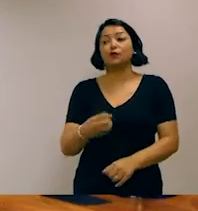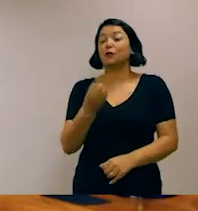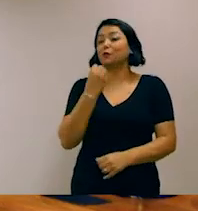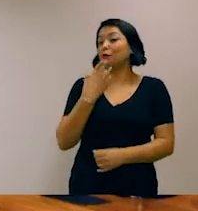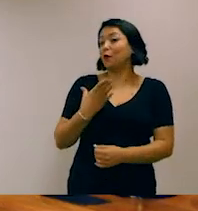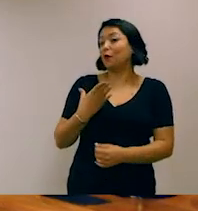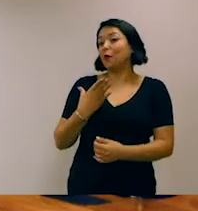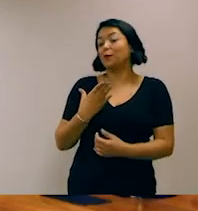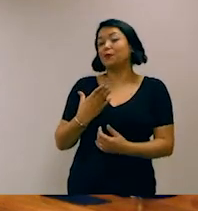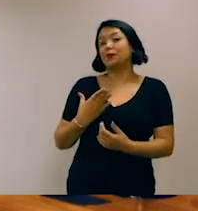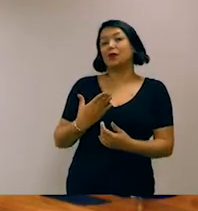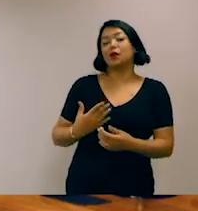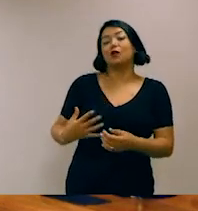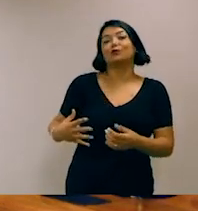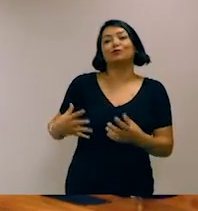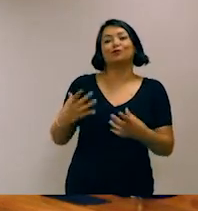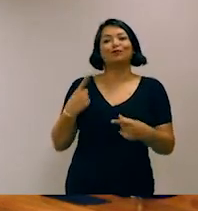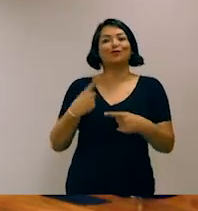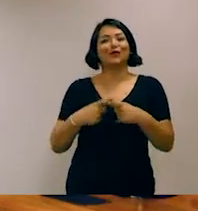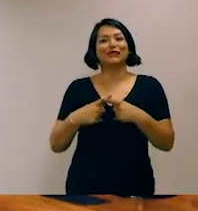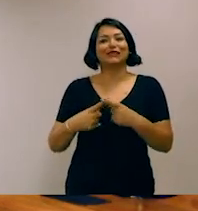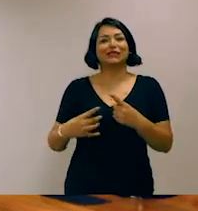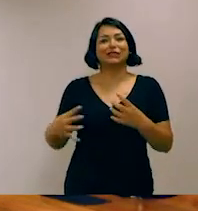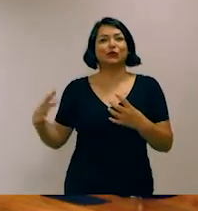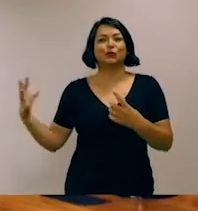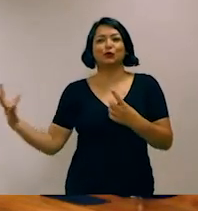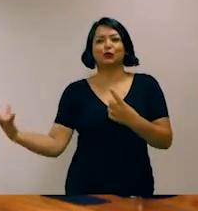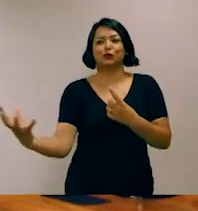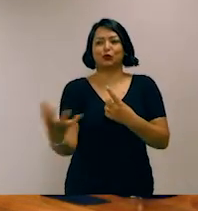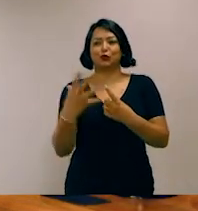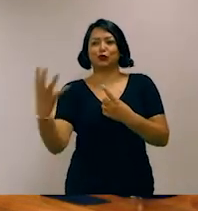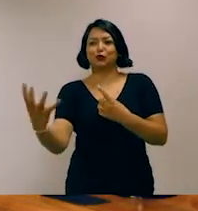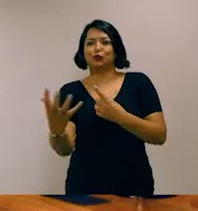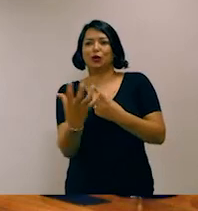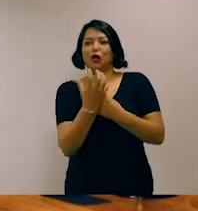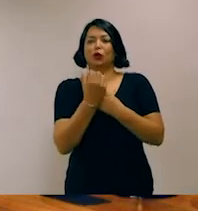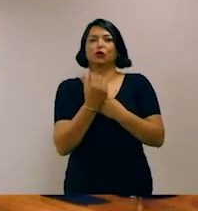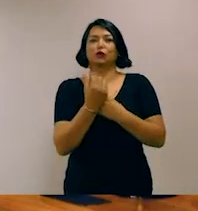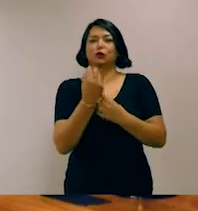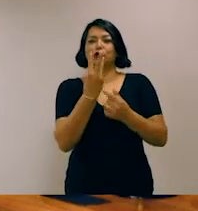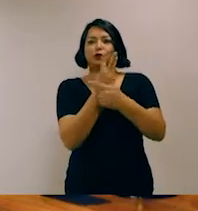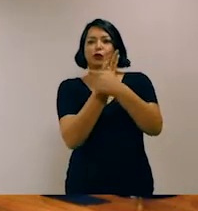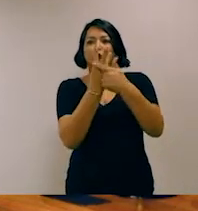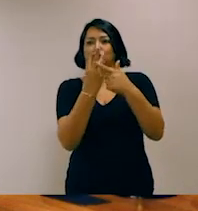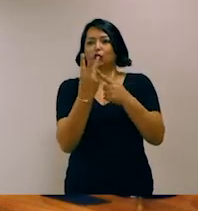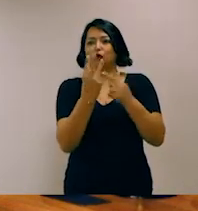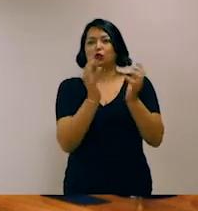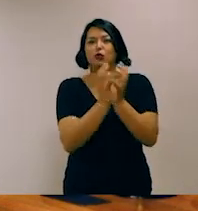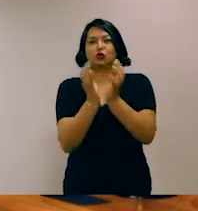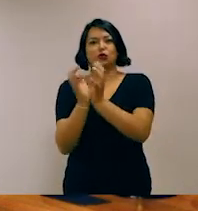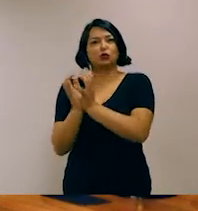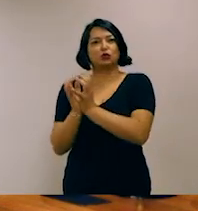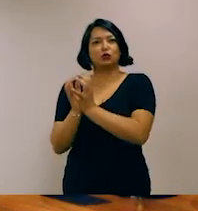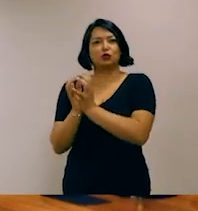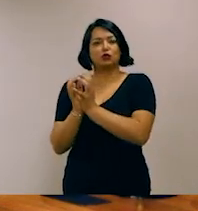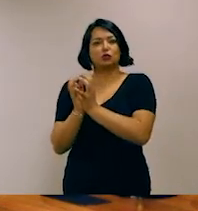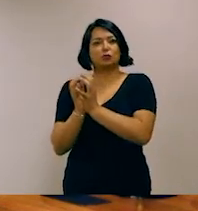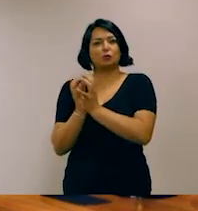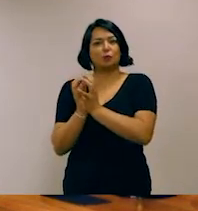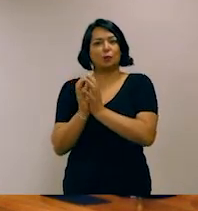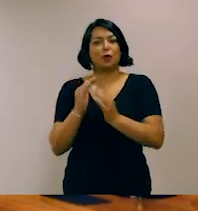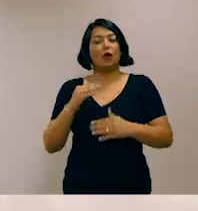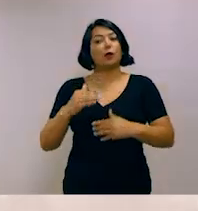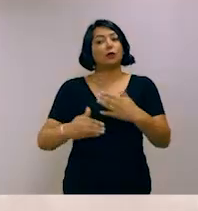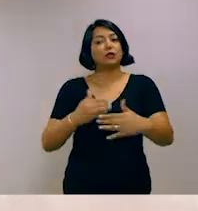this process was so nice, this project was so nice that I separated everything in three